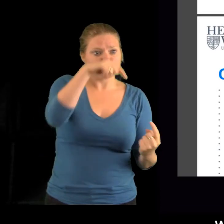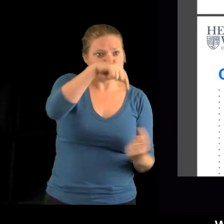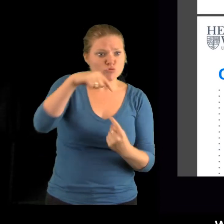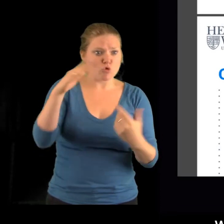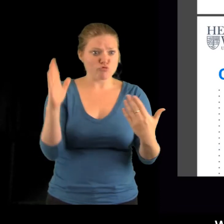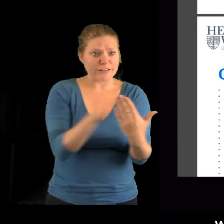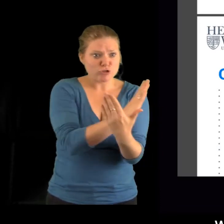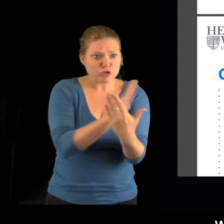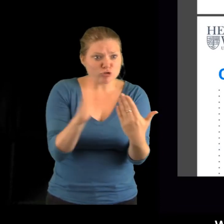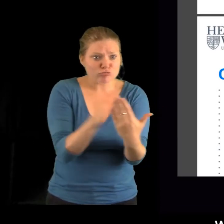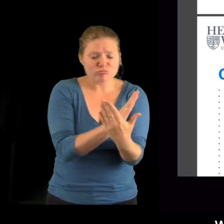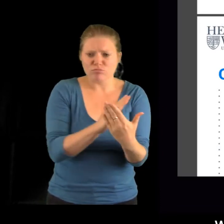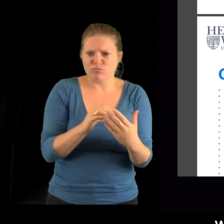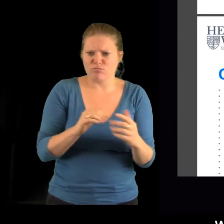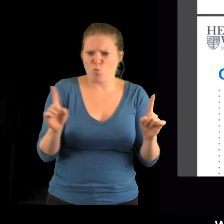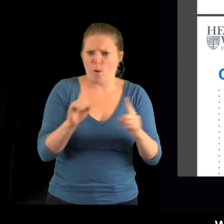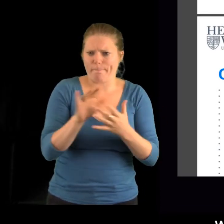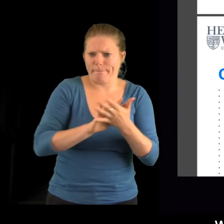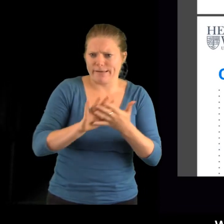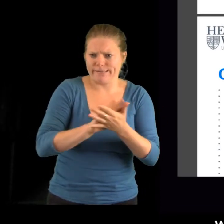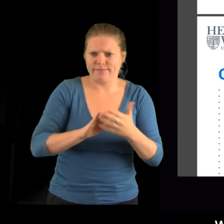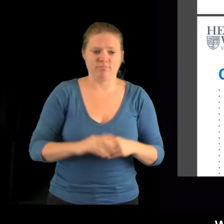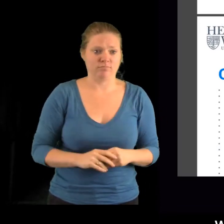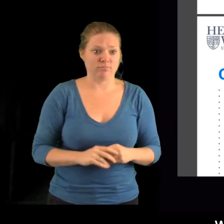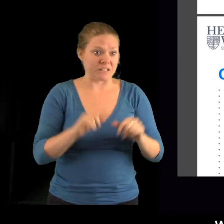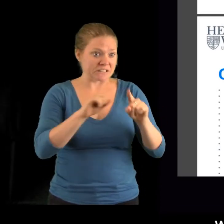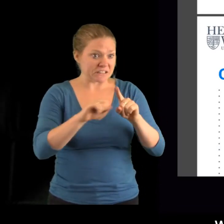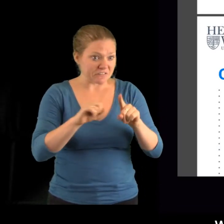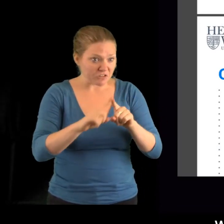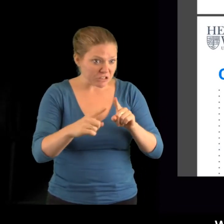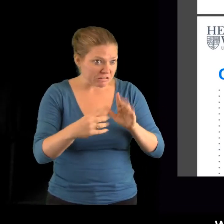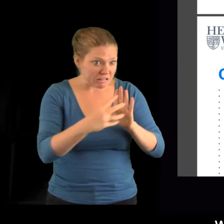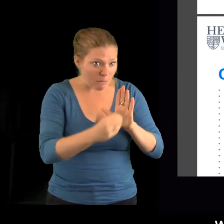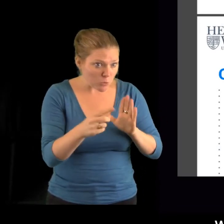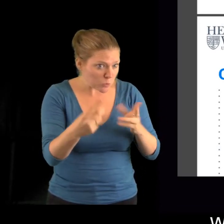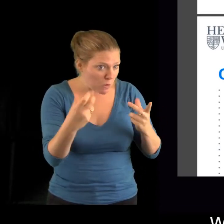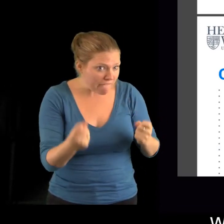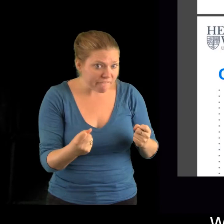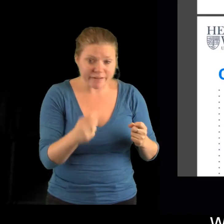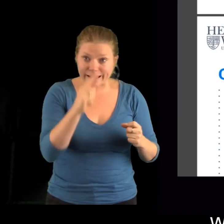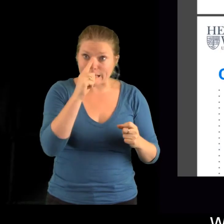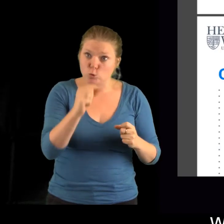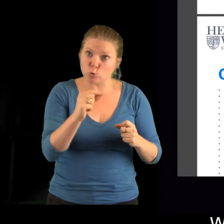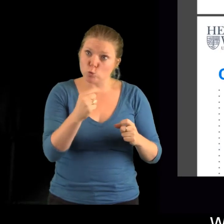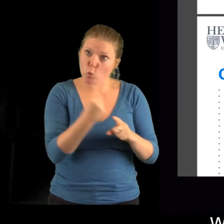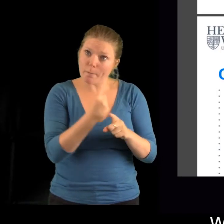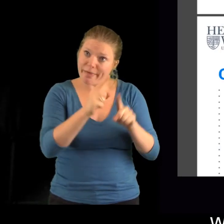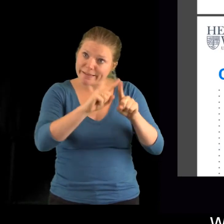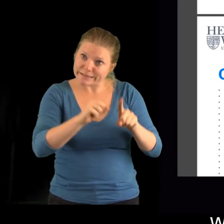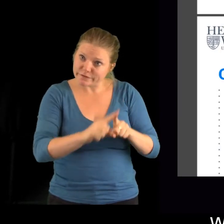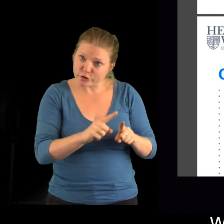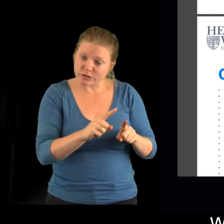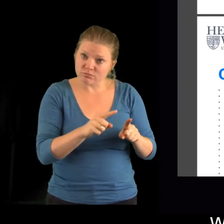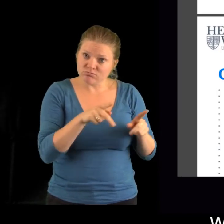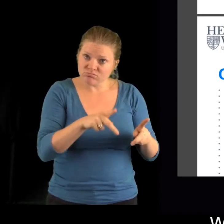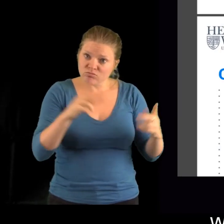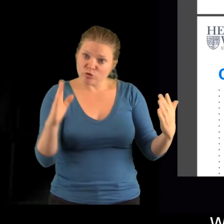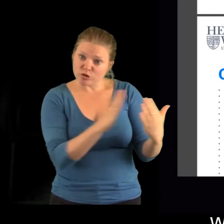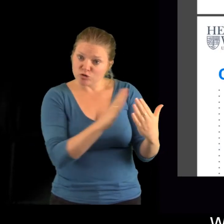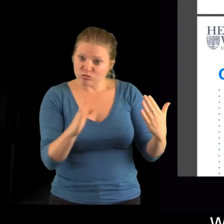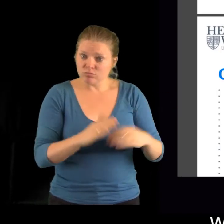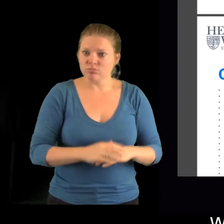register? What are the different types of register? Be able to give some examples. Okay. What is the differences between